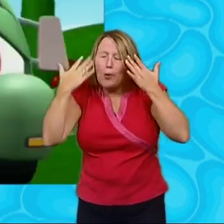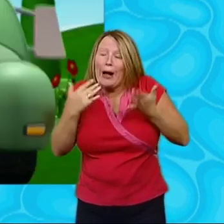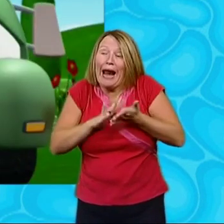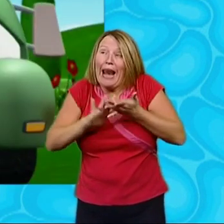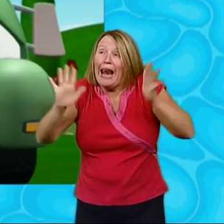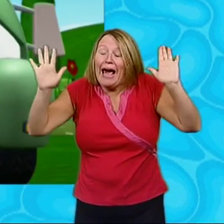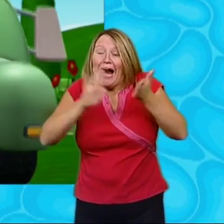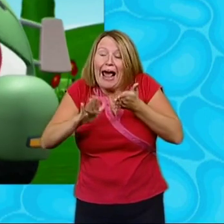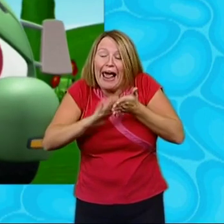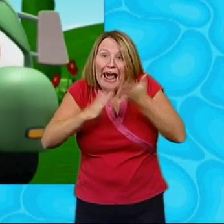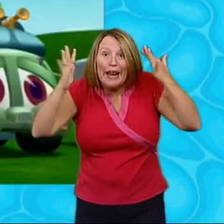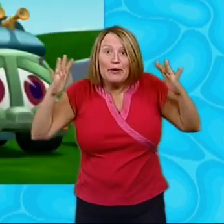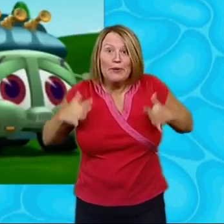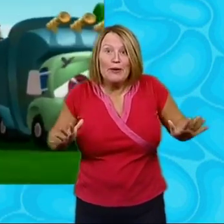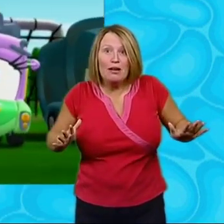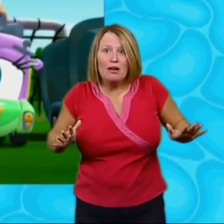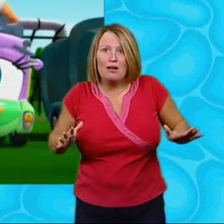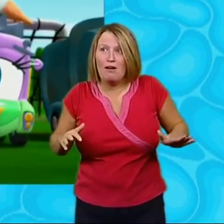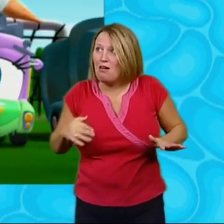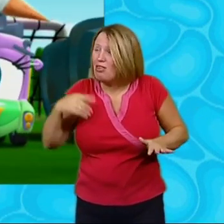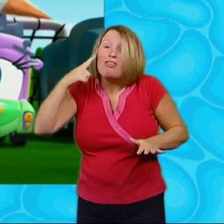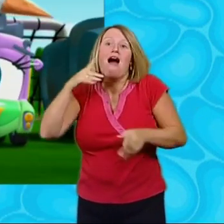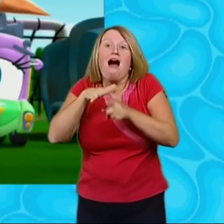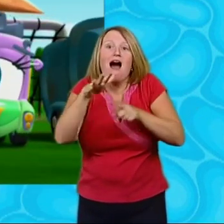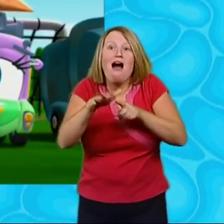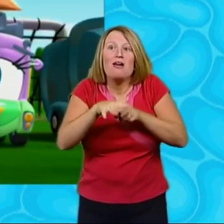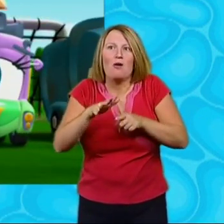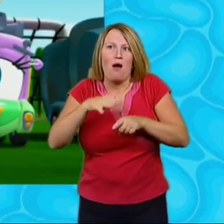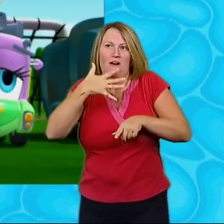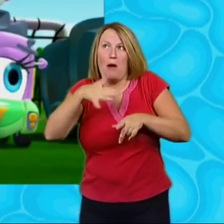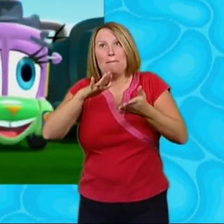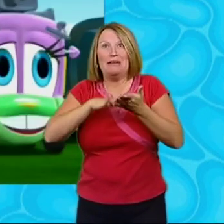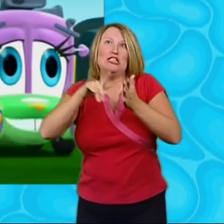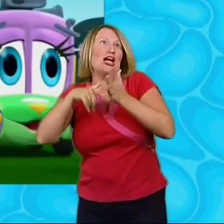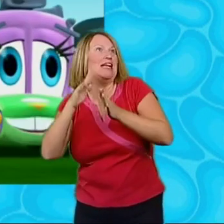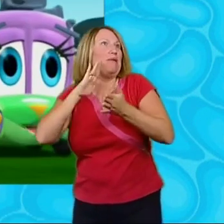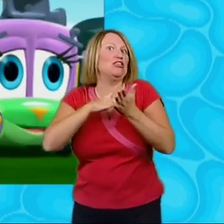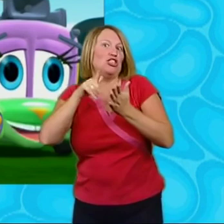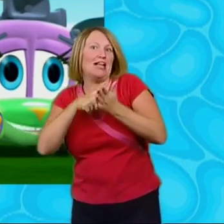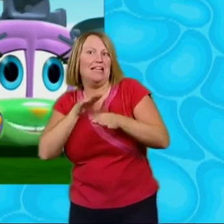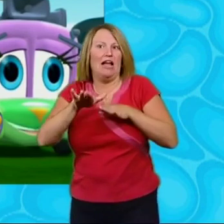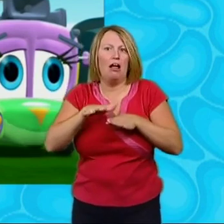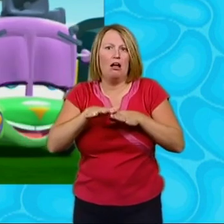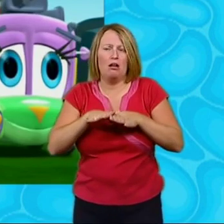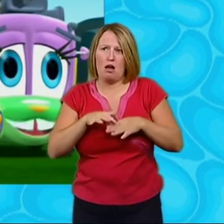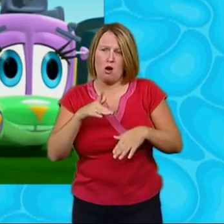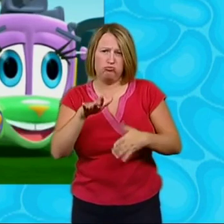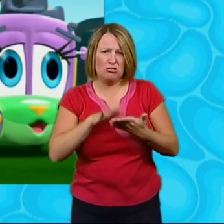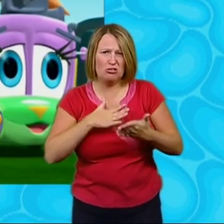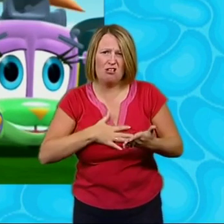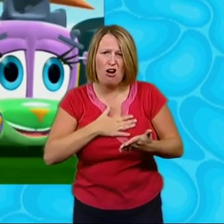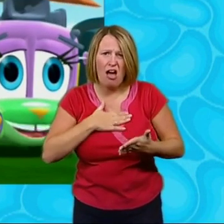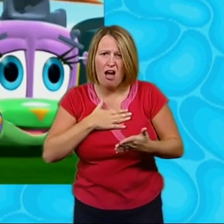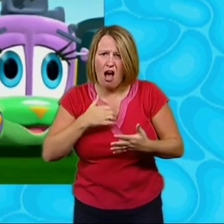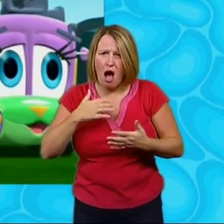clean. And it was fun to say because it rhymes. I'm very sorry too, Jessie, and I'm really glad